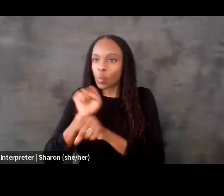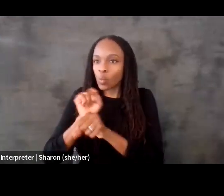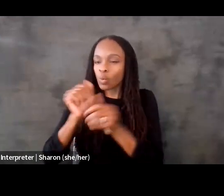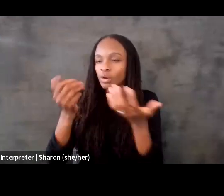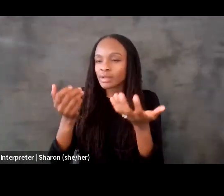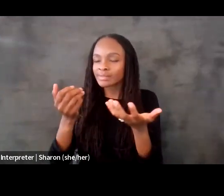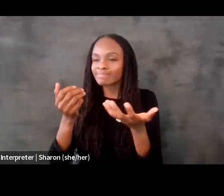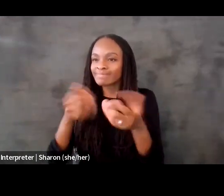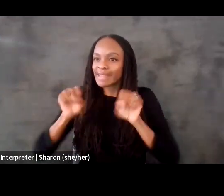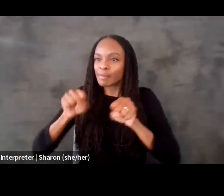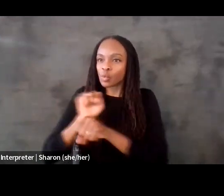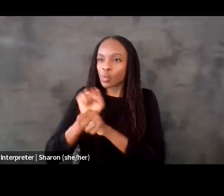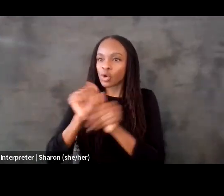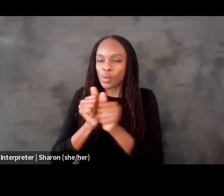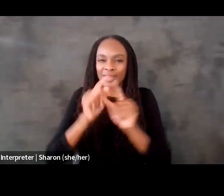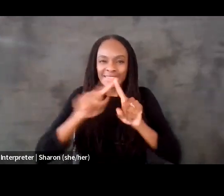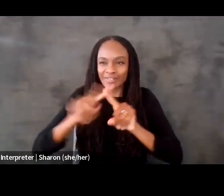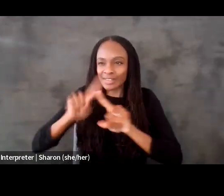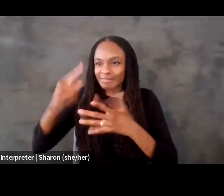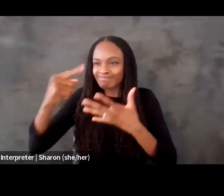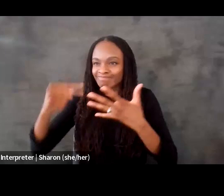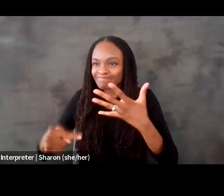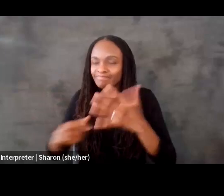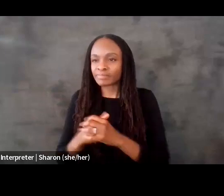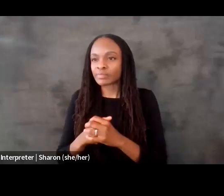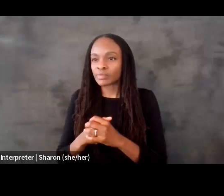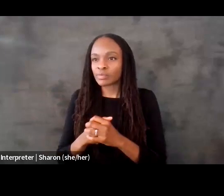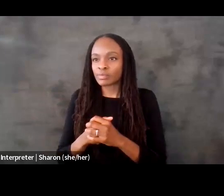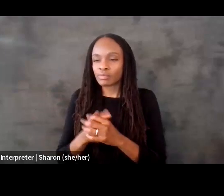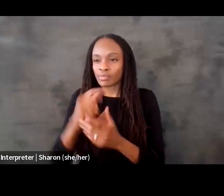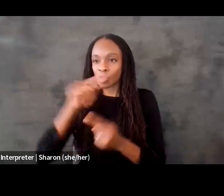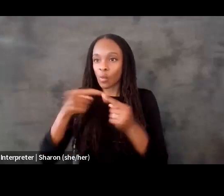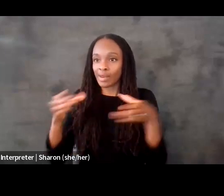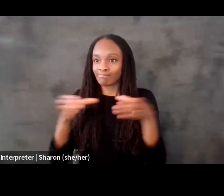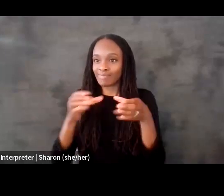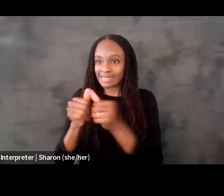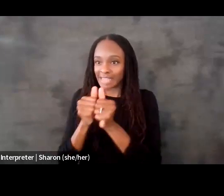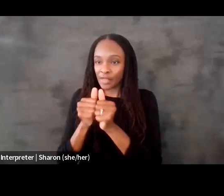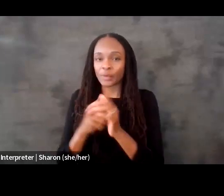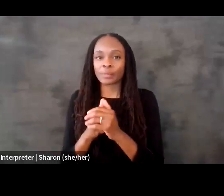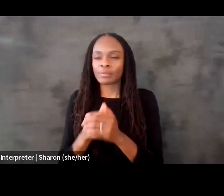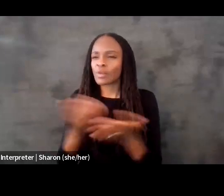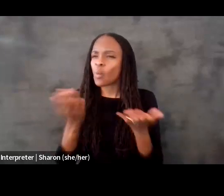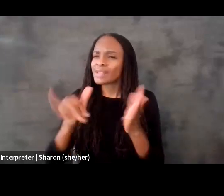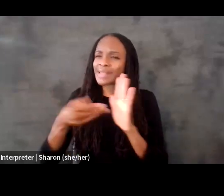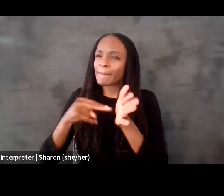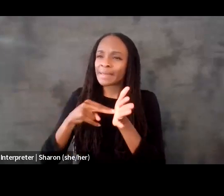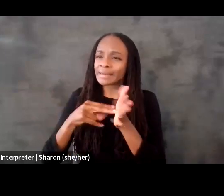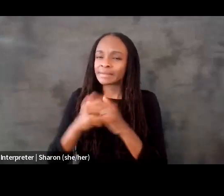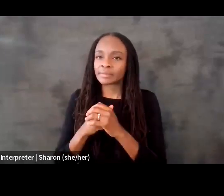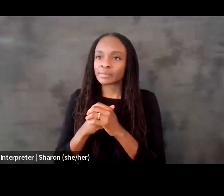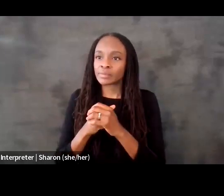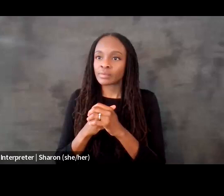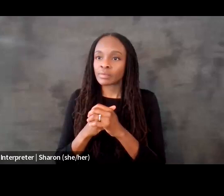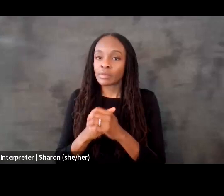and be able to work with these different things when they come together? And what does that mean? And my